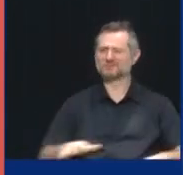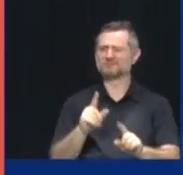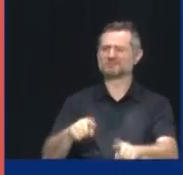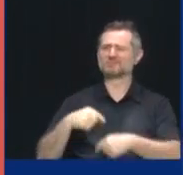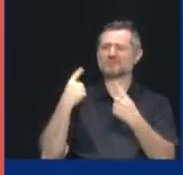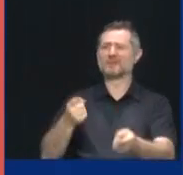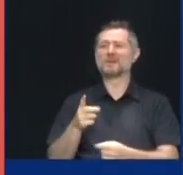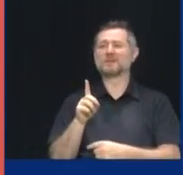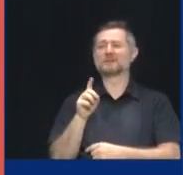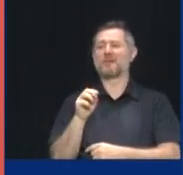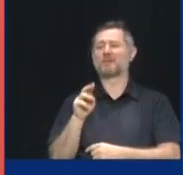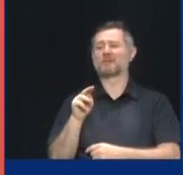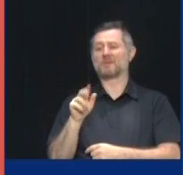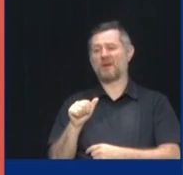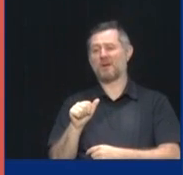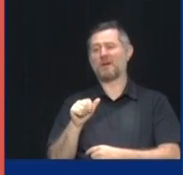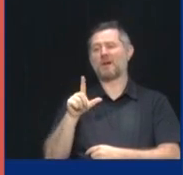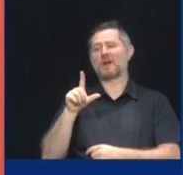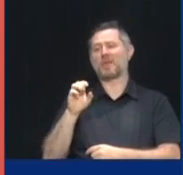of the NYCLU,